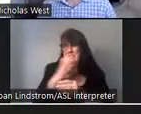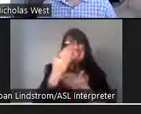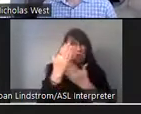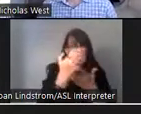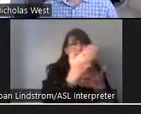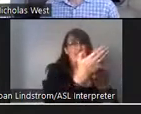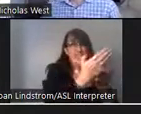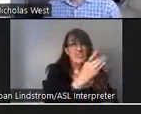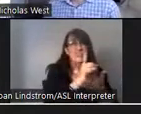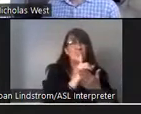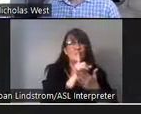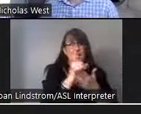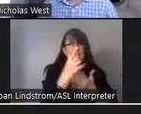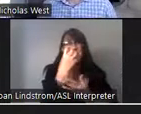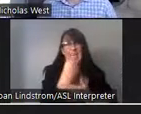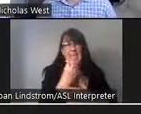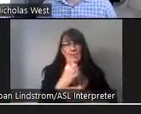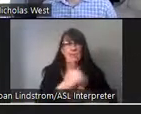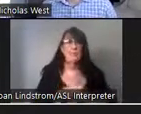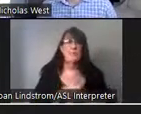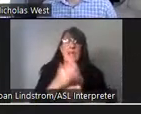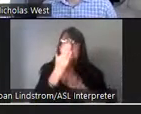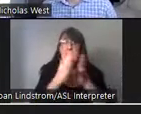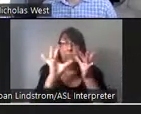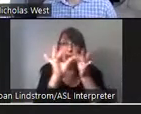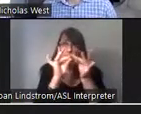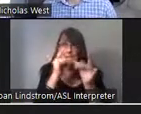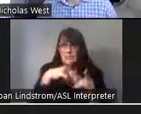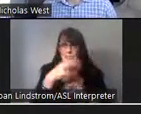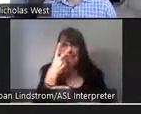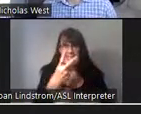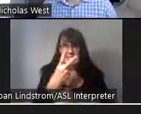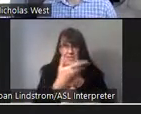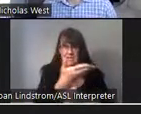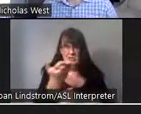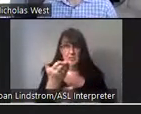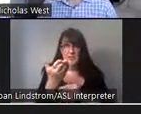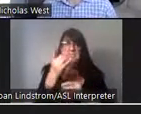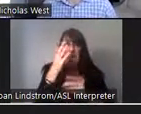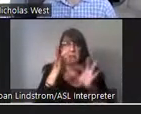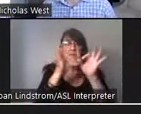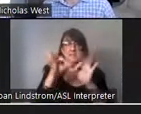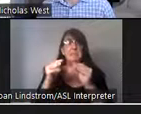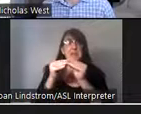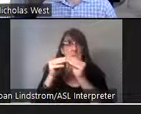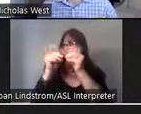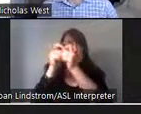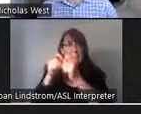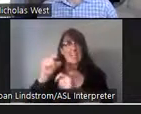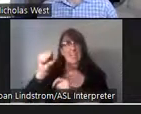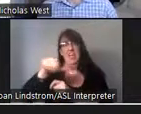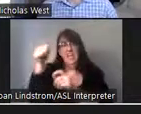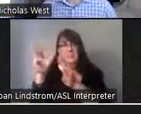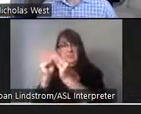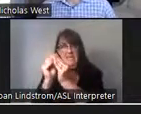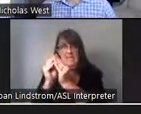very valuable. So some of the comments we've seen, we can certainly get into more detail in future meetings on those